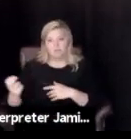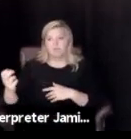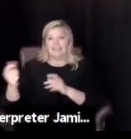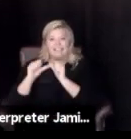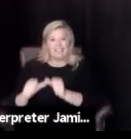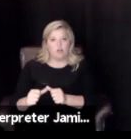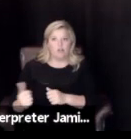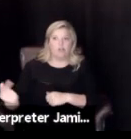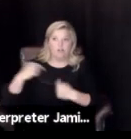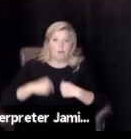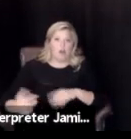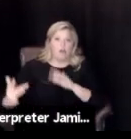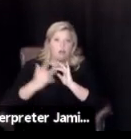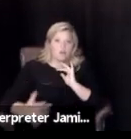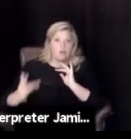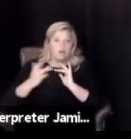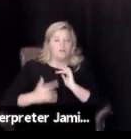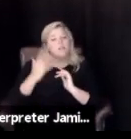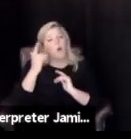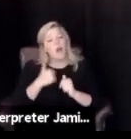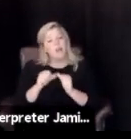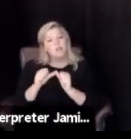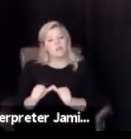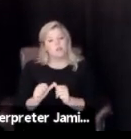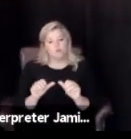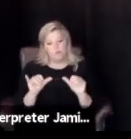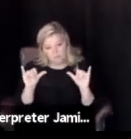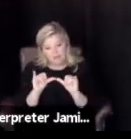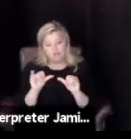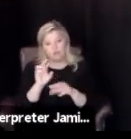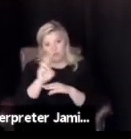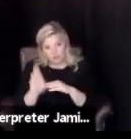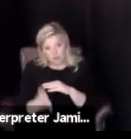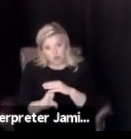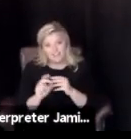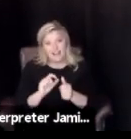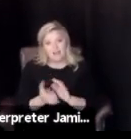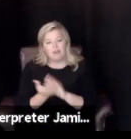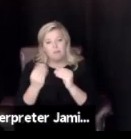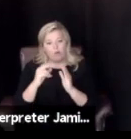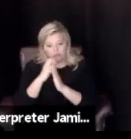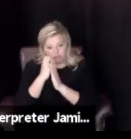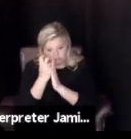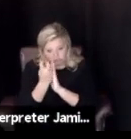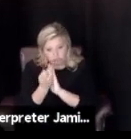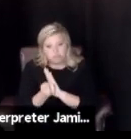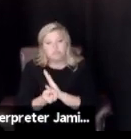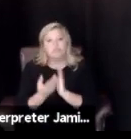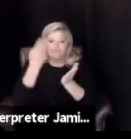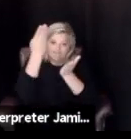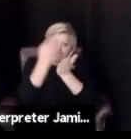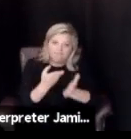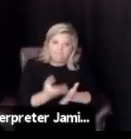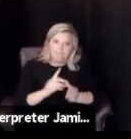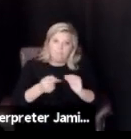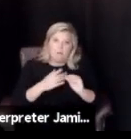because I kept measuring the results and getting further and further and further into their organization, right? And you want